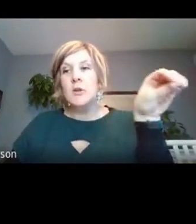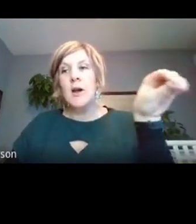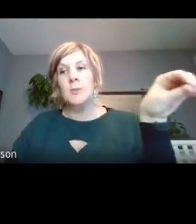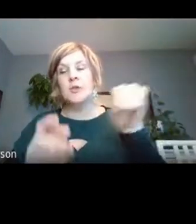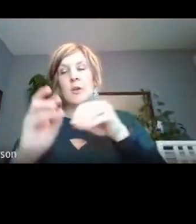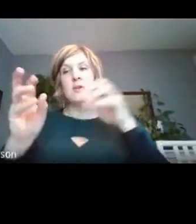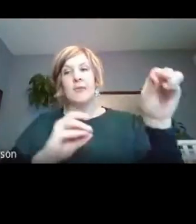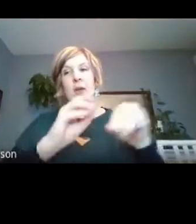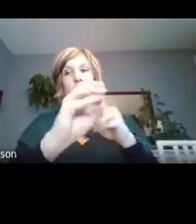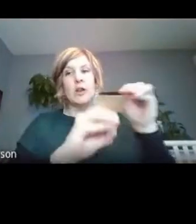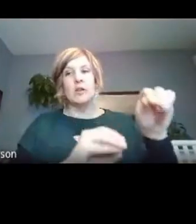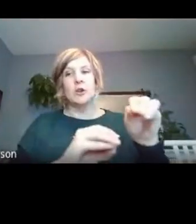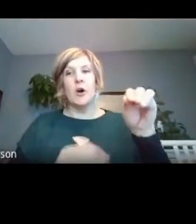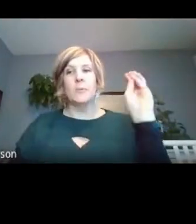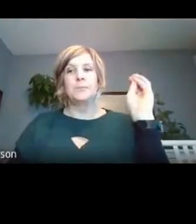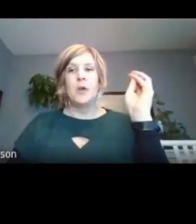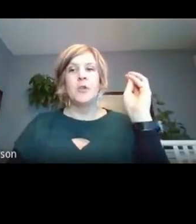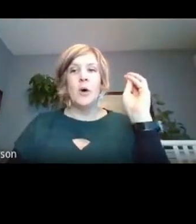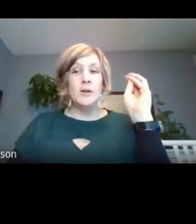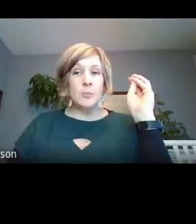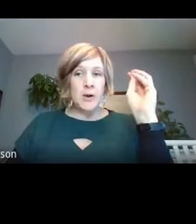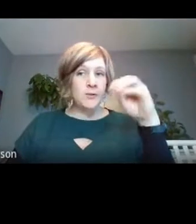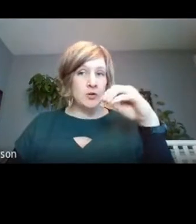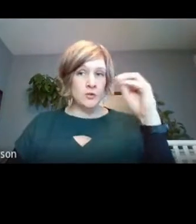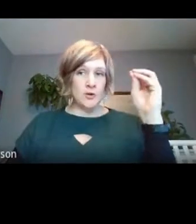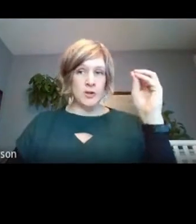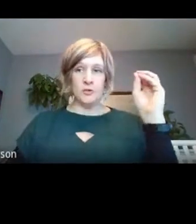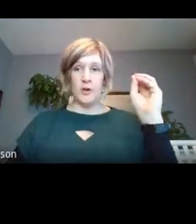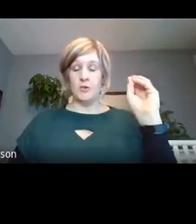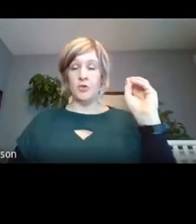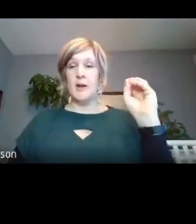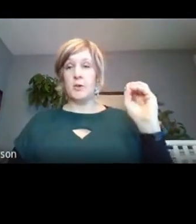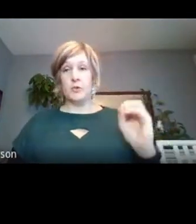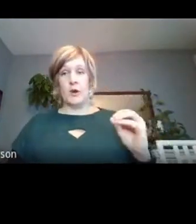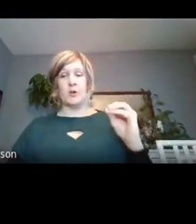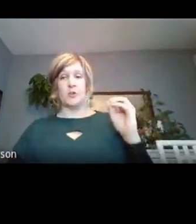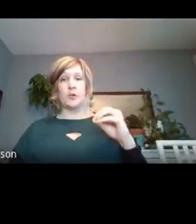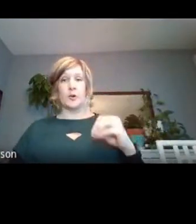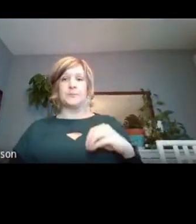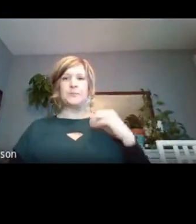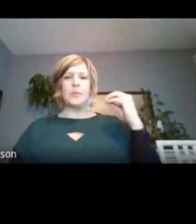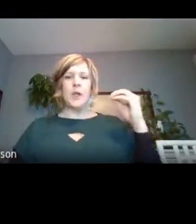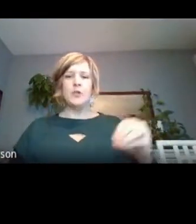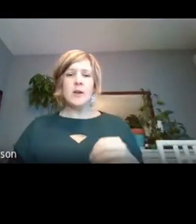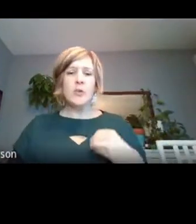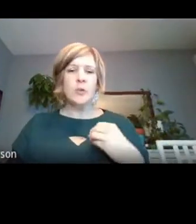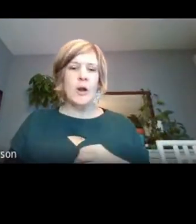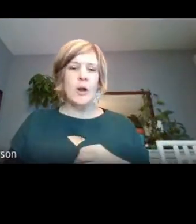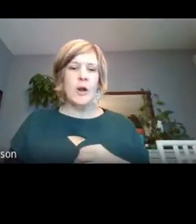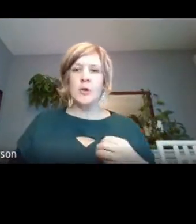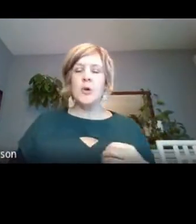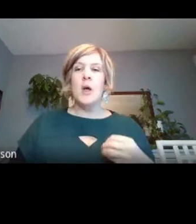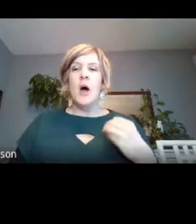clock here to help students navigate where they need to go or enterprise features are here uh triangle square circle the triangle